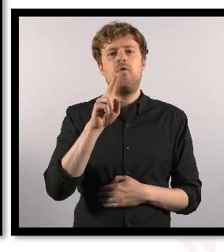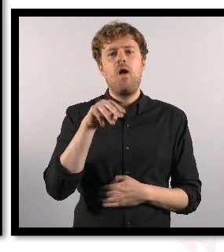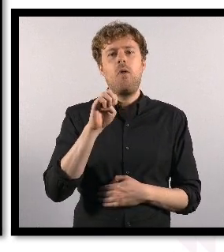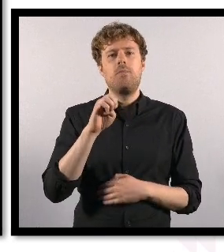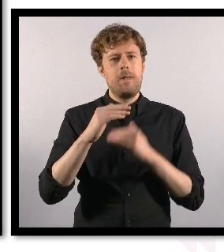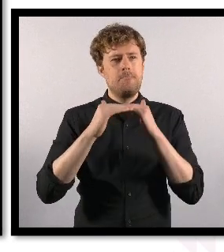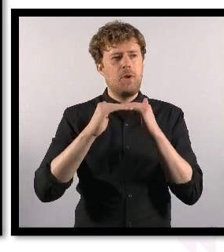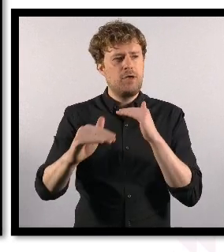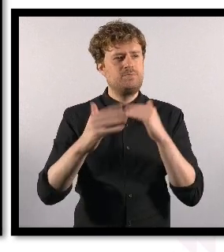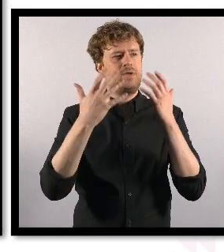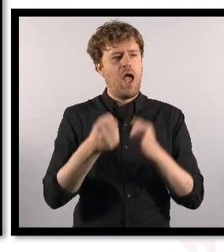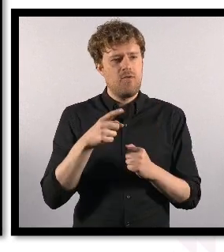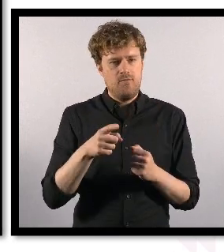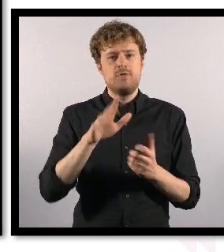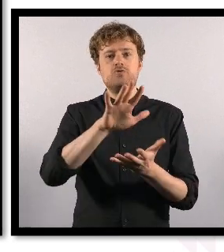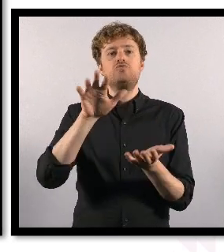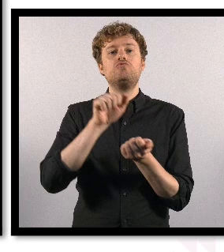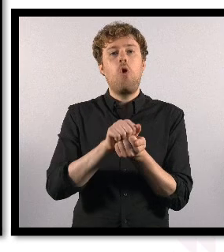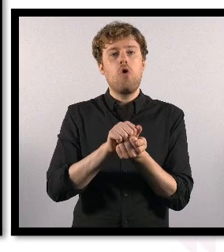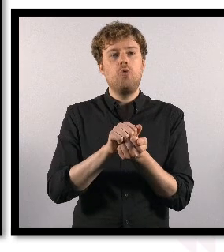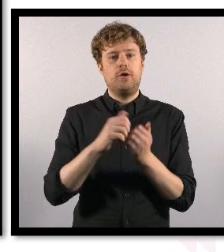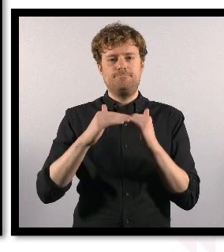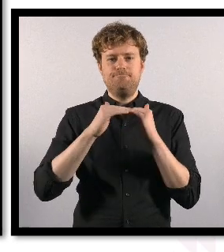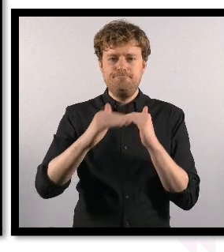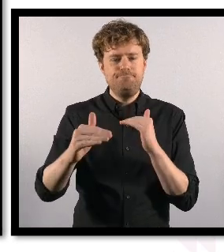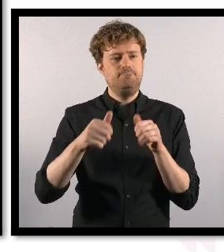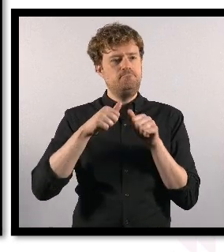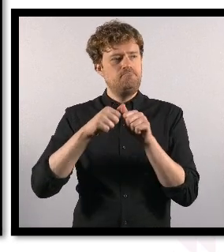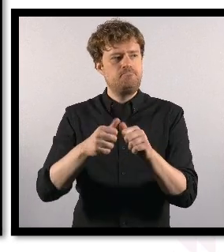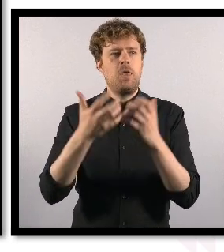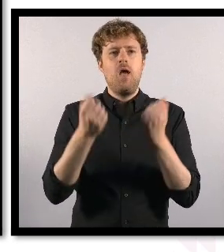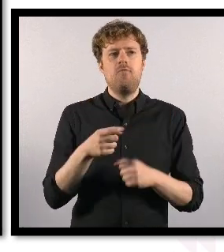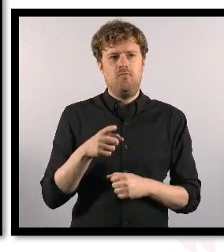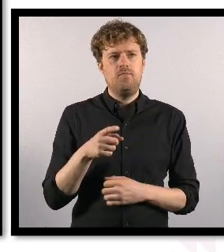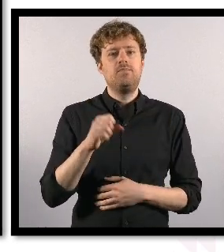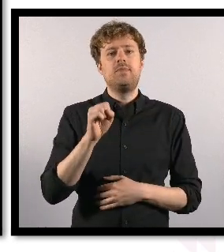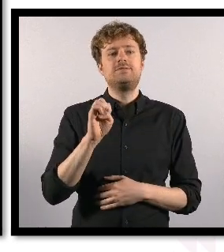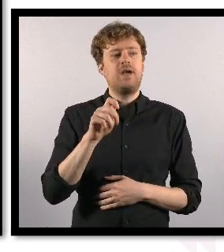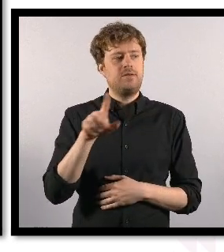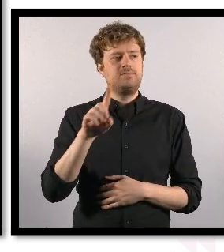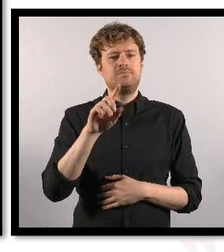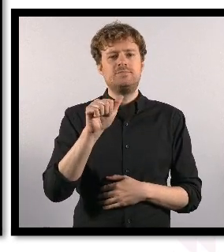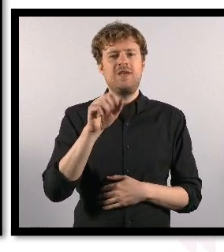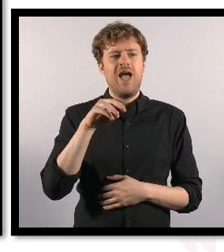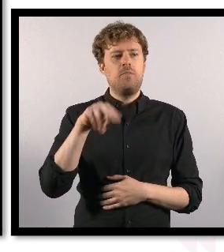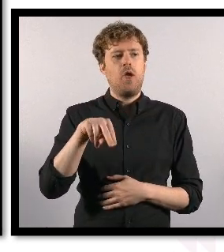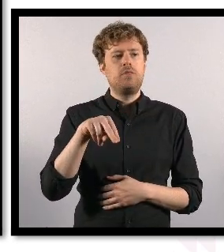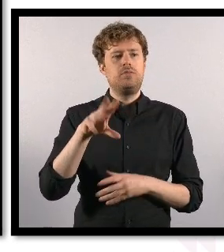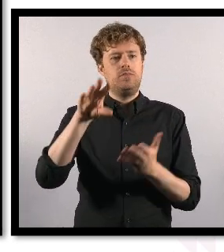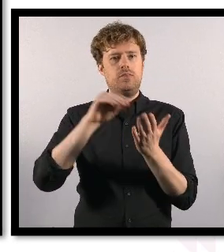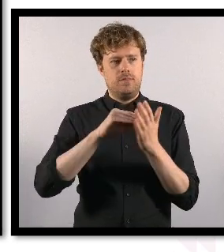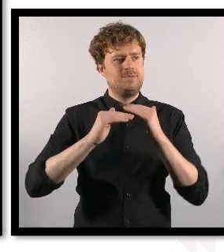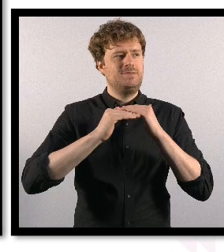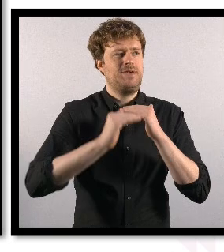stable identity and access to storage for pods. And we also have daemon set that provide us with a